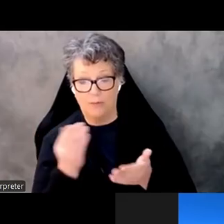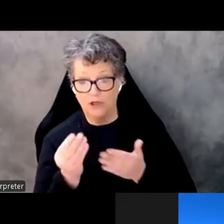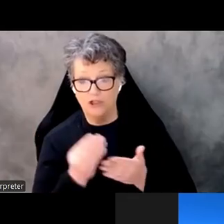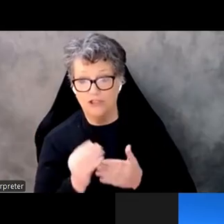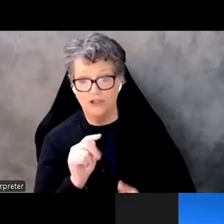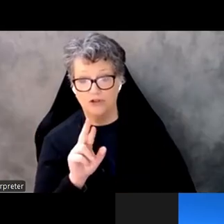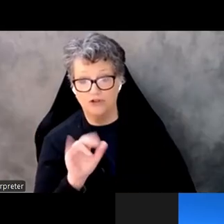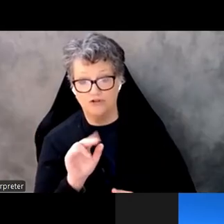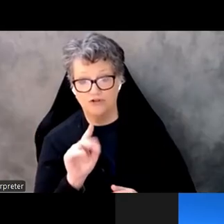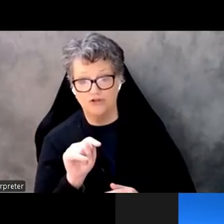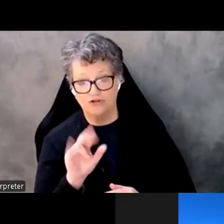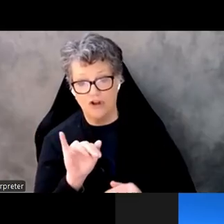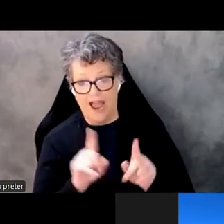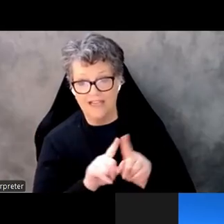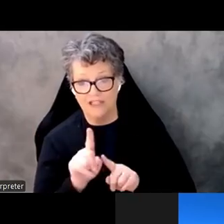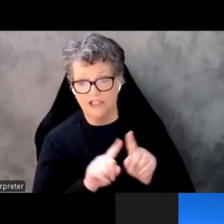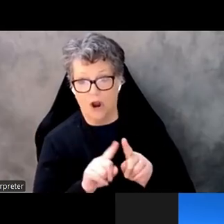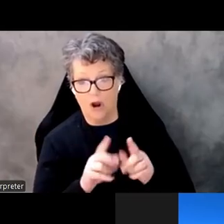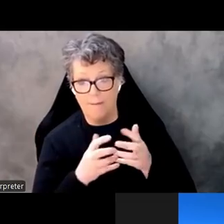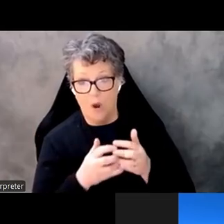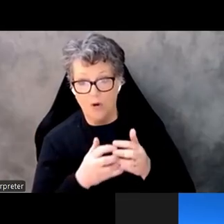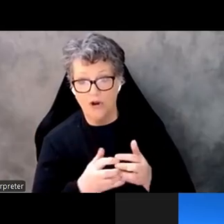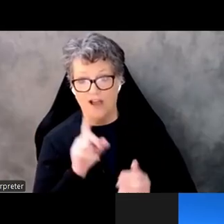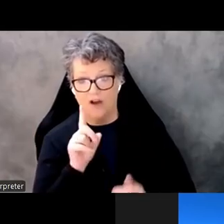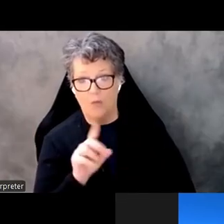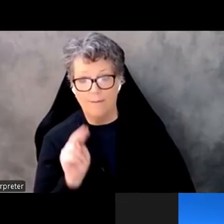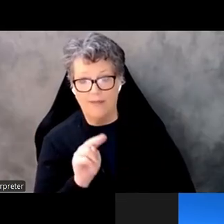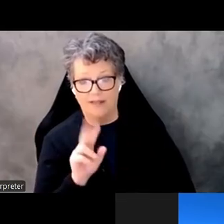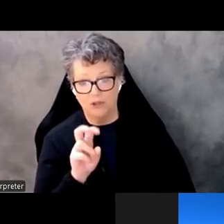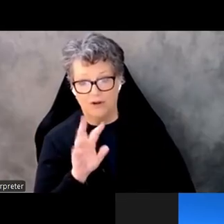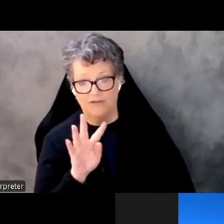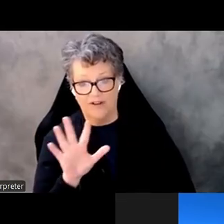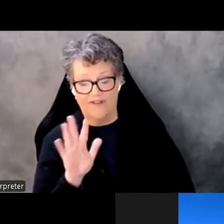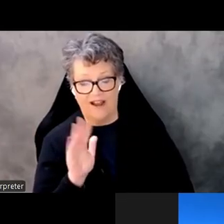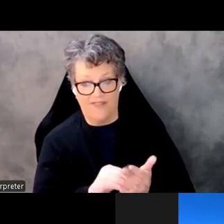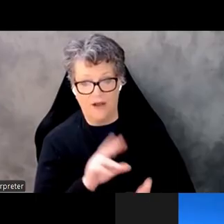Motors Incorporated in the amount of